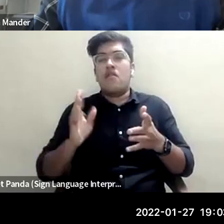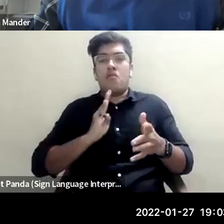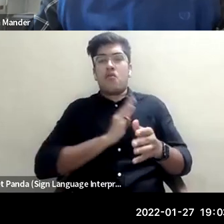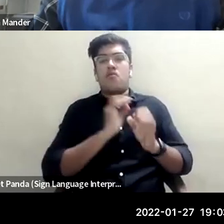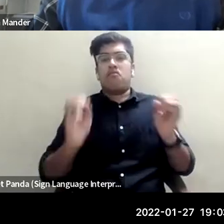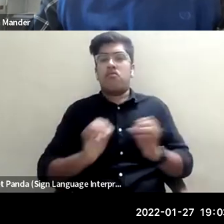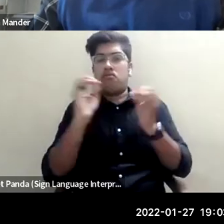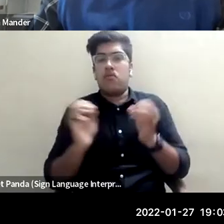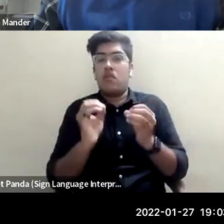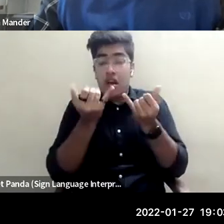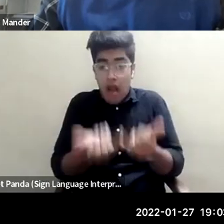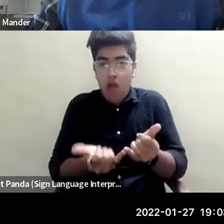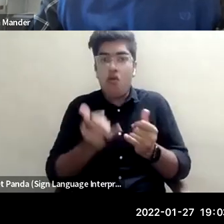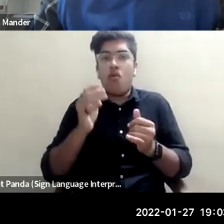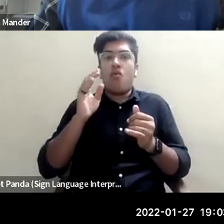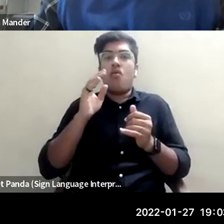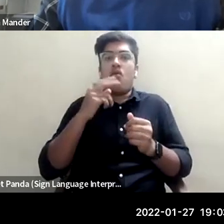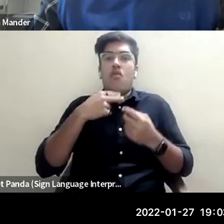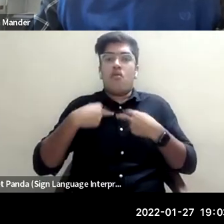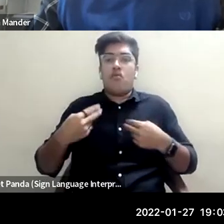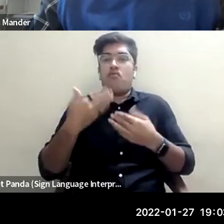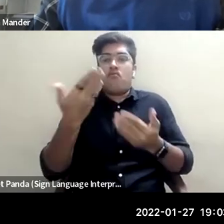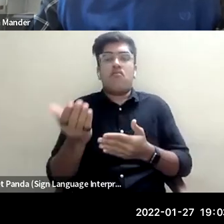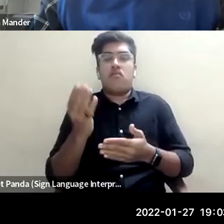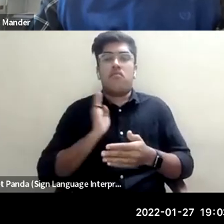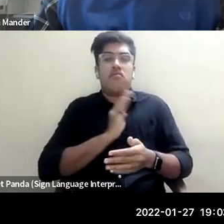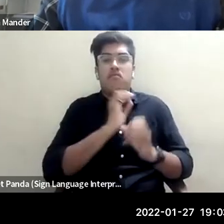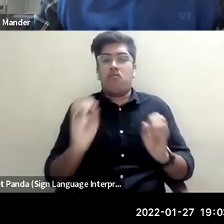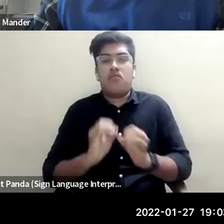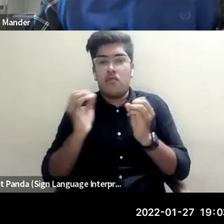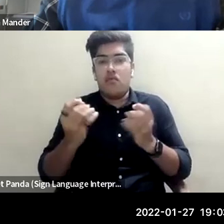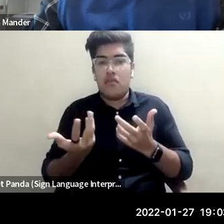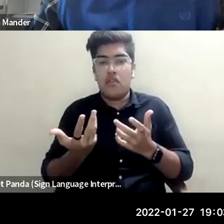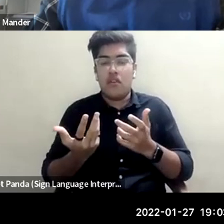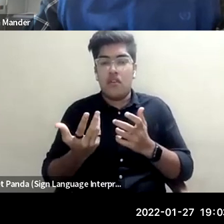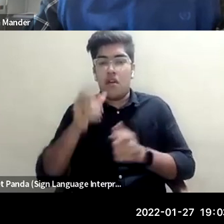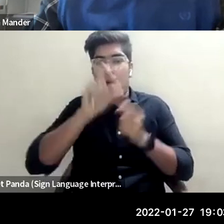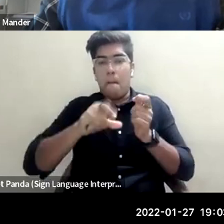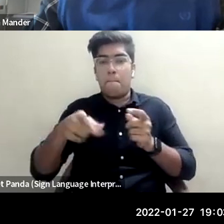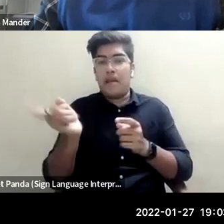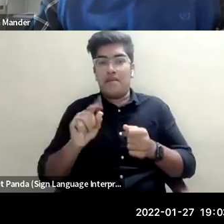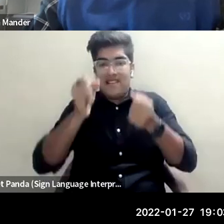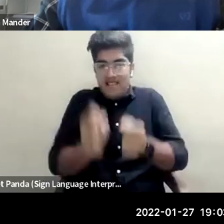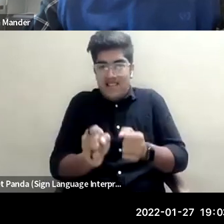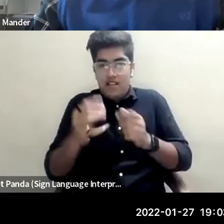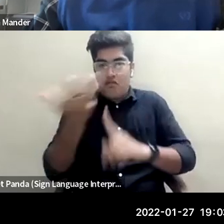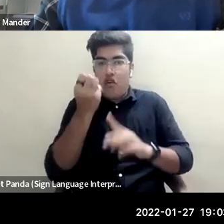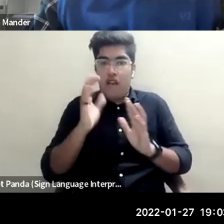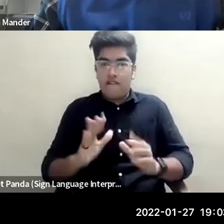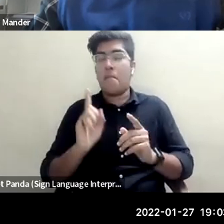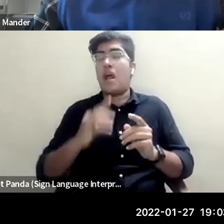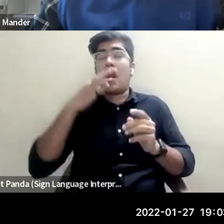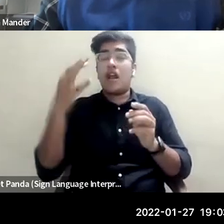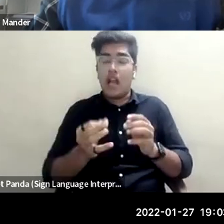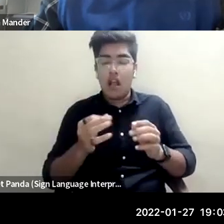matters. That means even though benches were constituted, judges who were part of those benches have retired. So out of all the